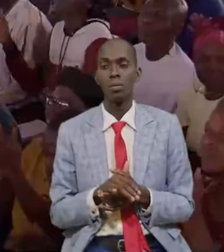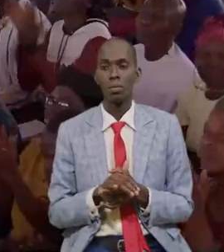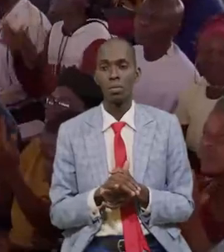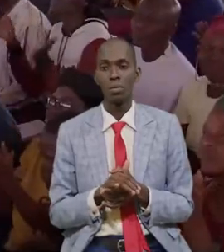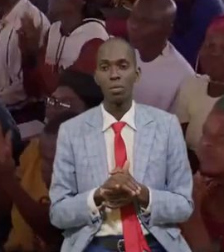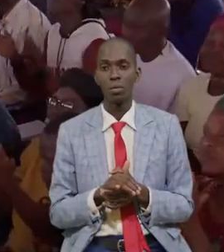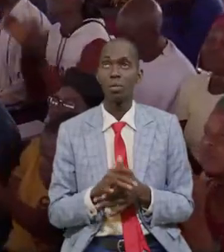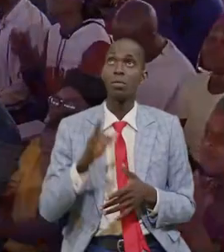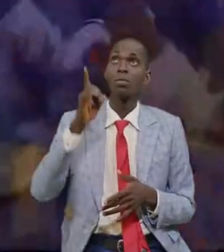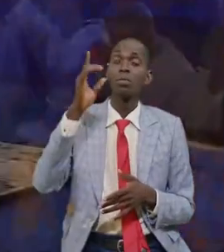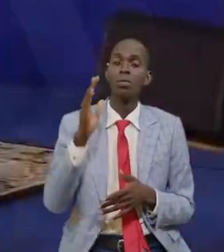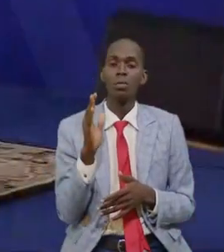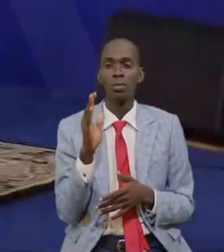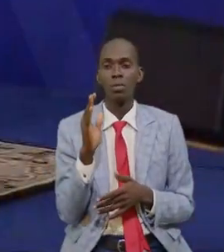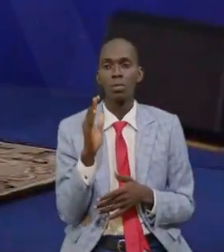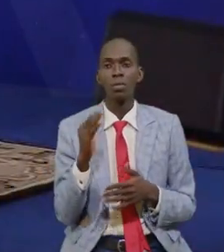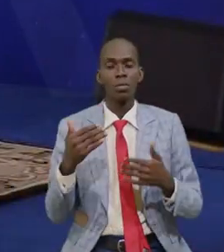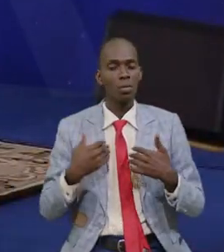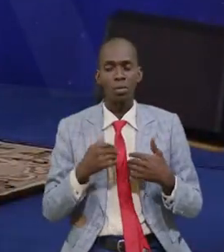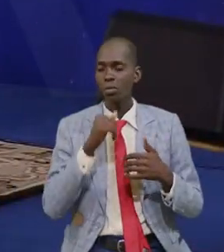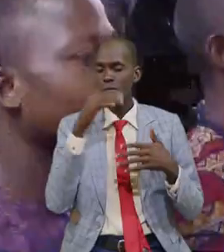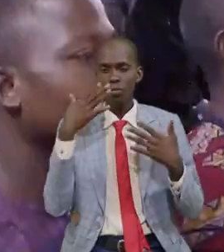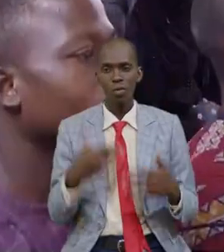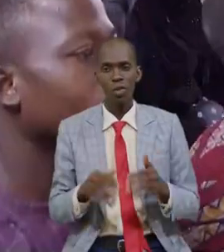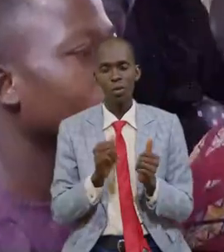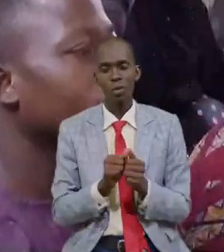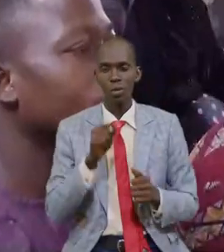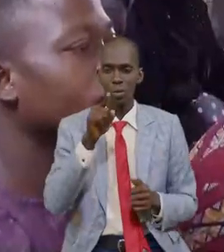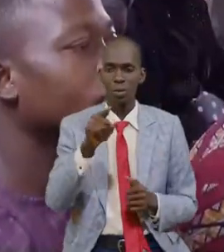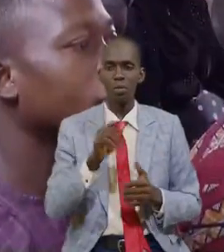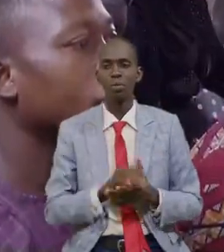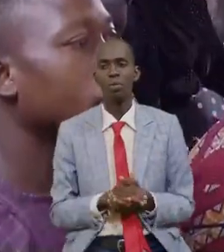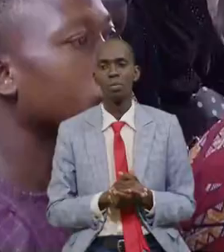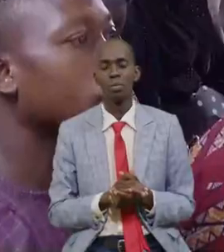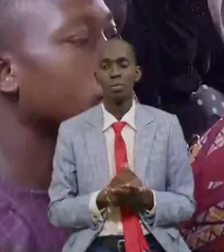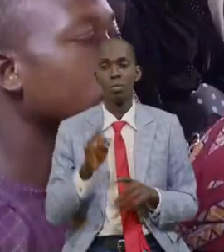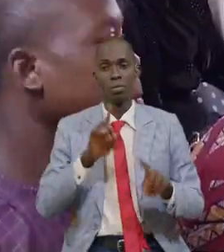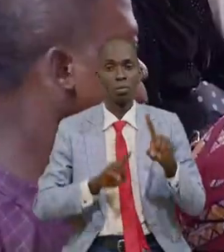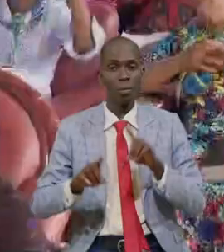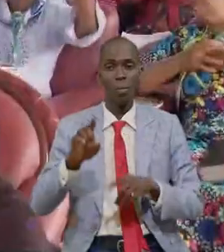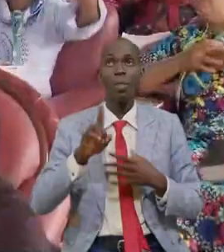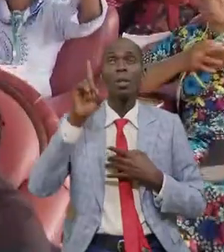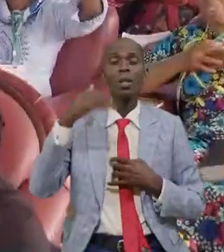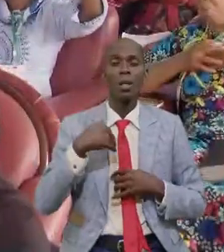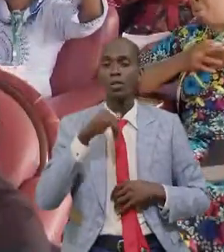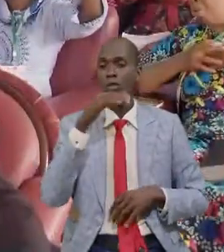God has not finished with you. Say, he has not finished with me.